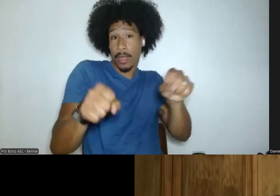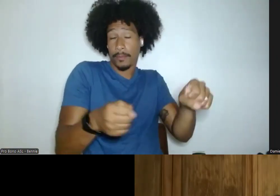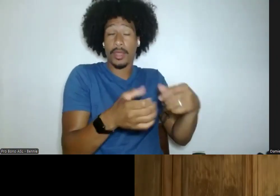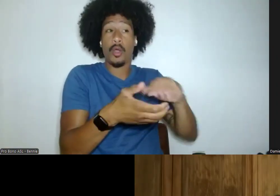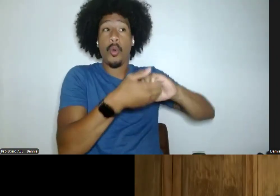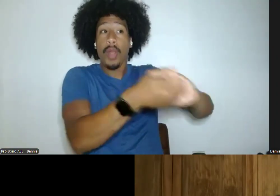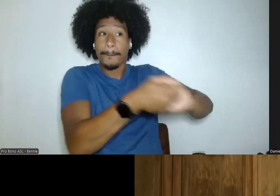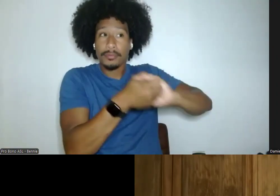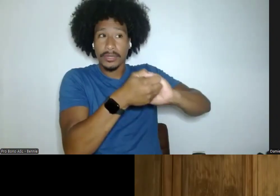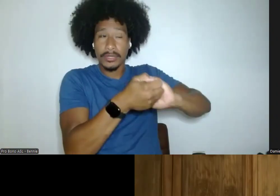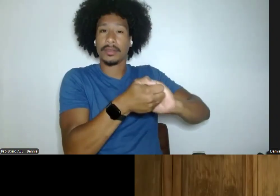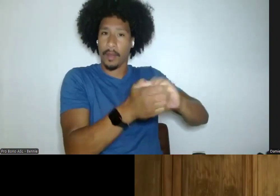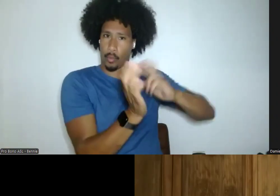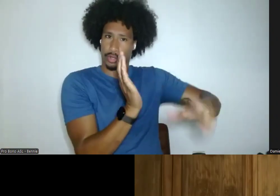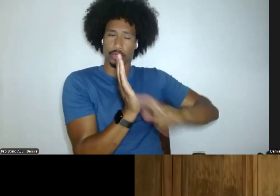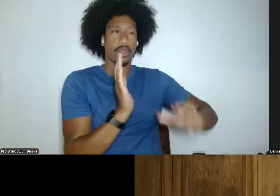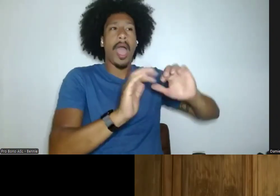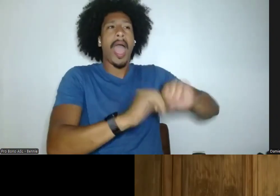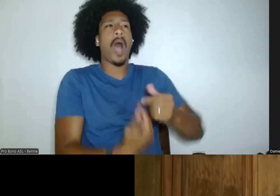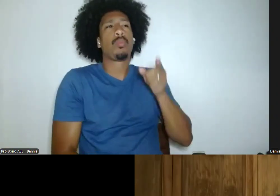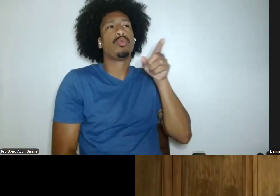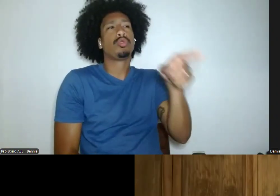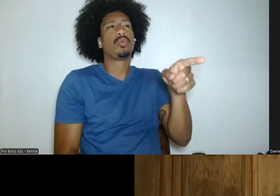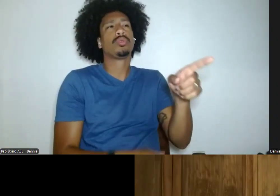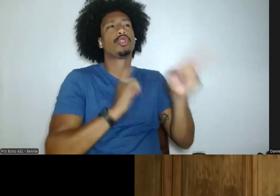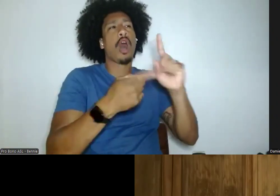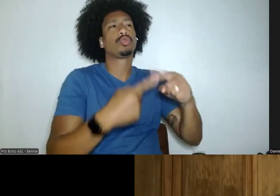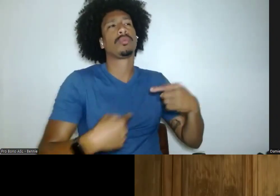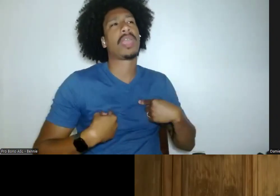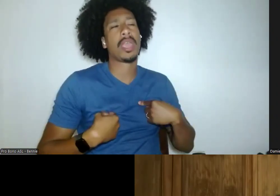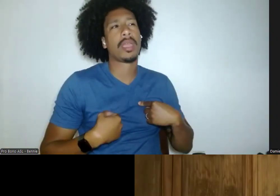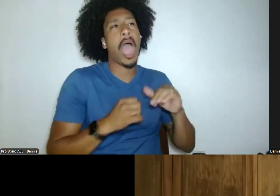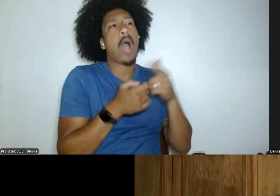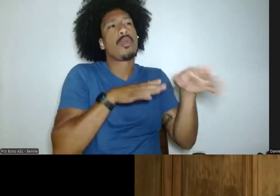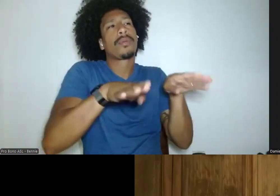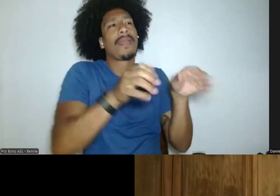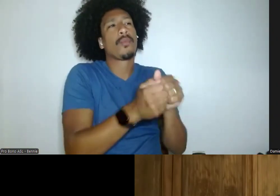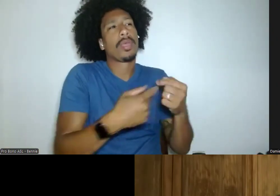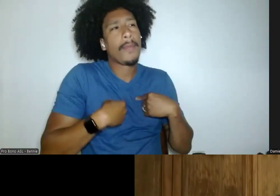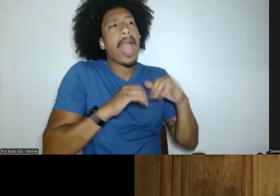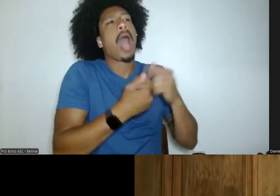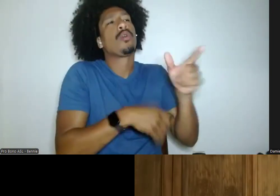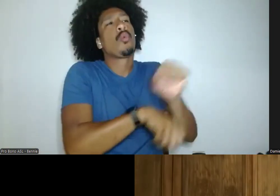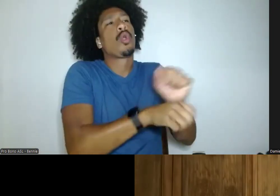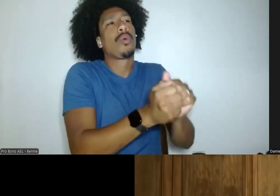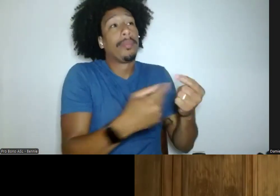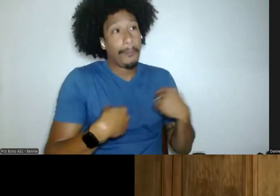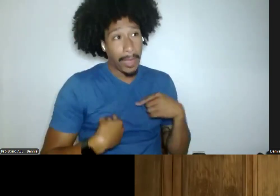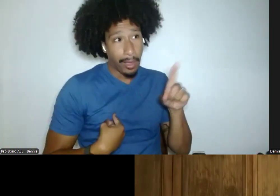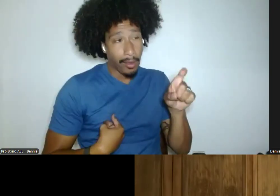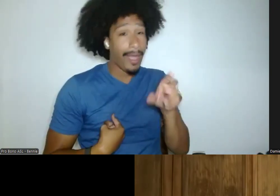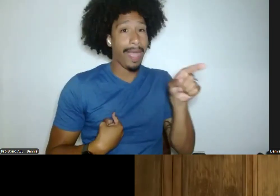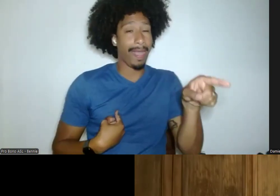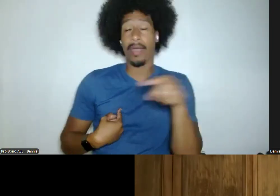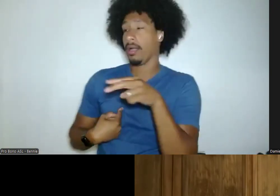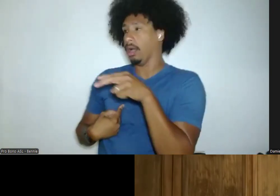some research. How would you talk to me? How would you work with me? And it causes people to kind of